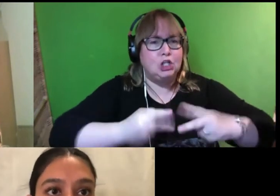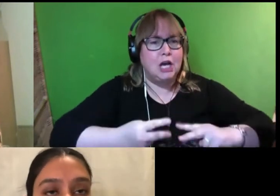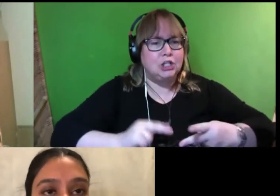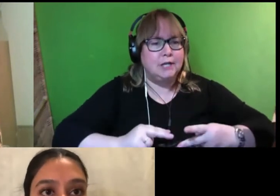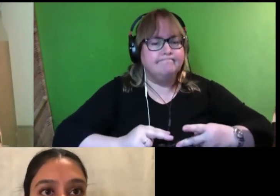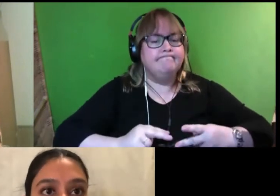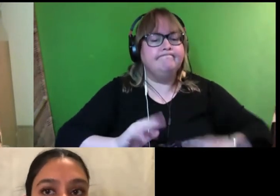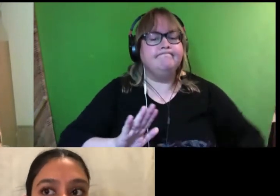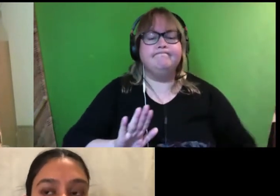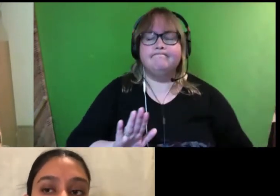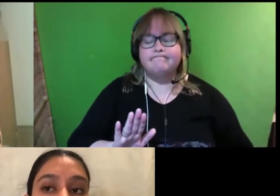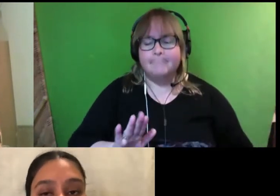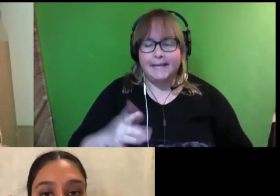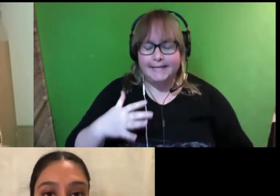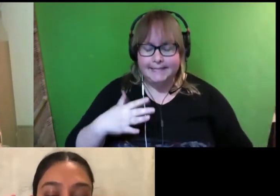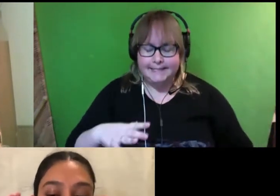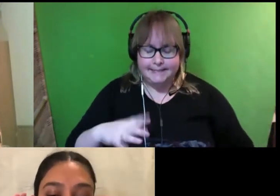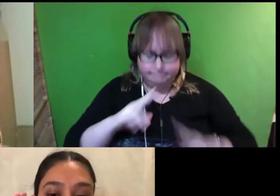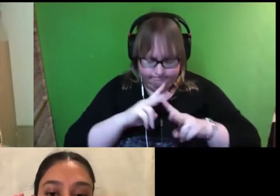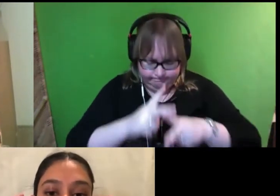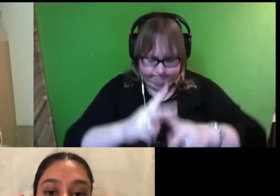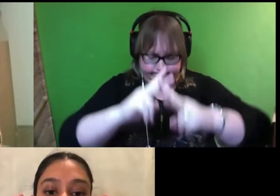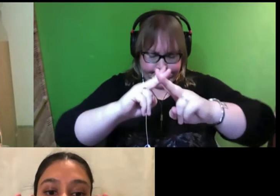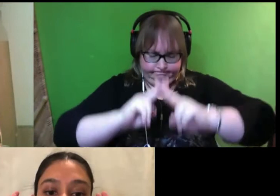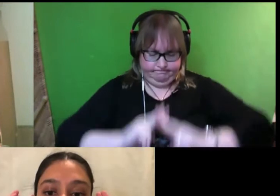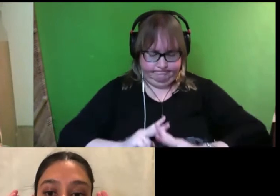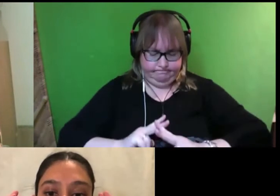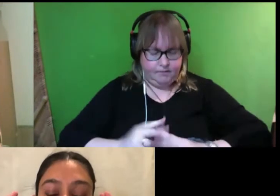behind. So then I think that's been